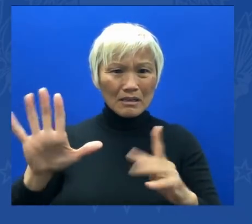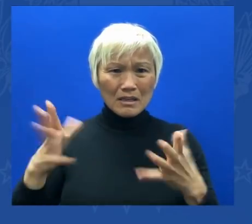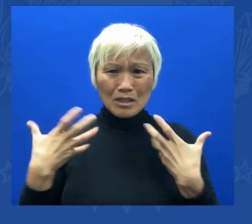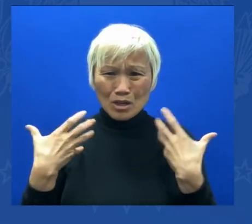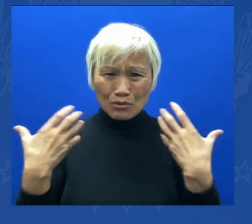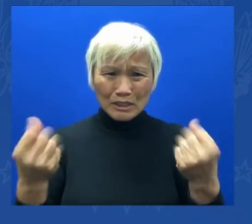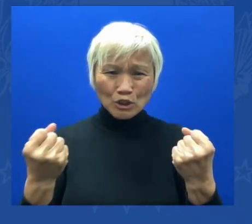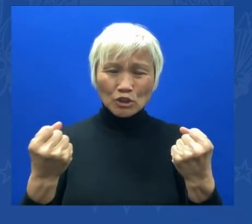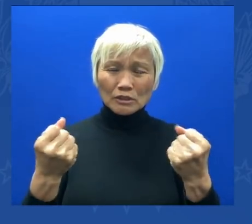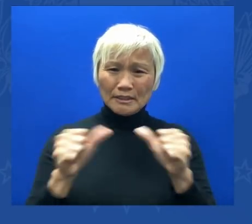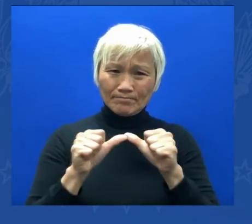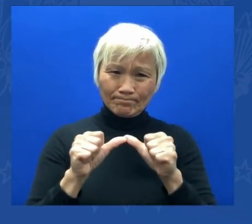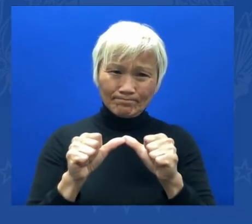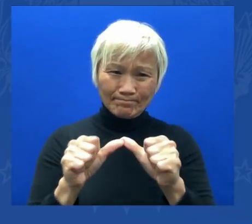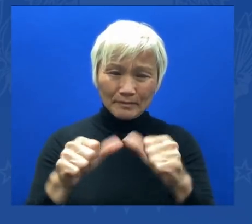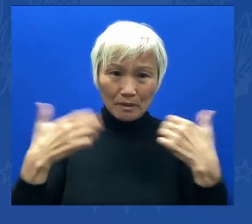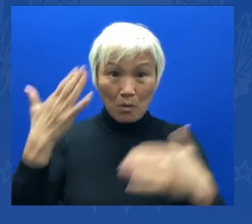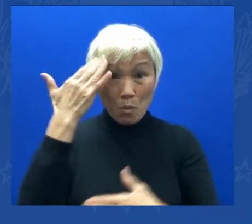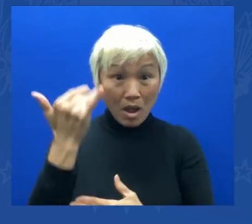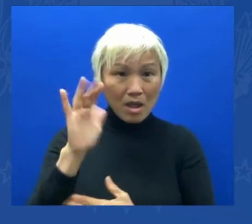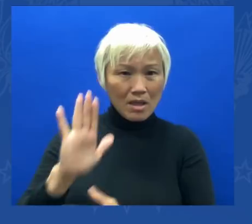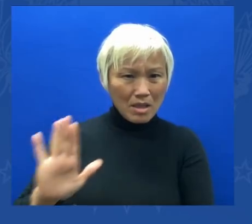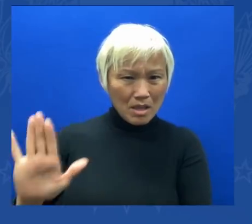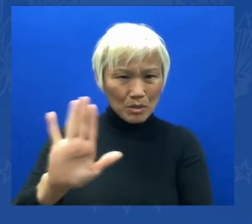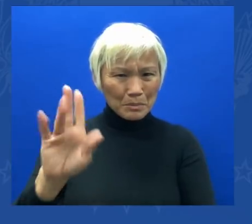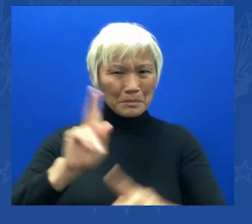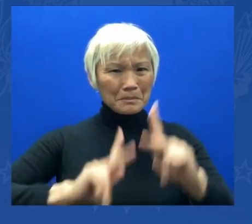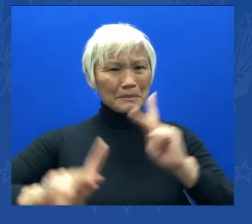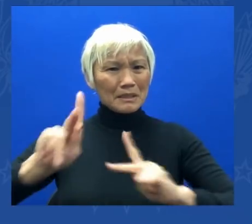on the ground taking their lives in their own hands.